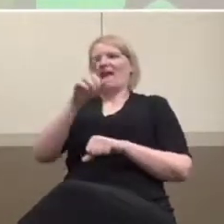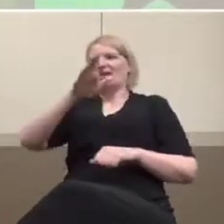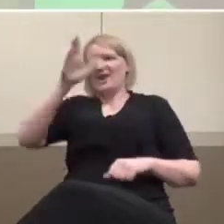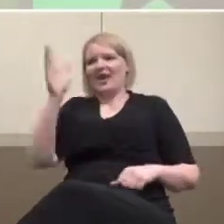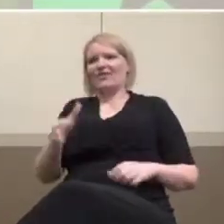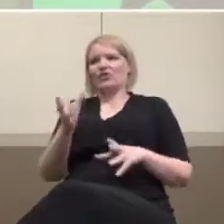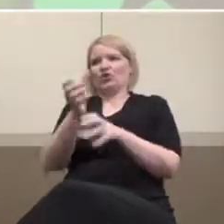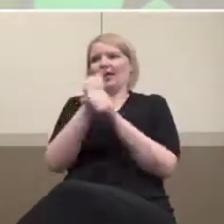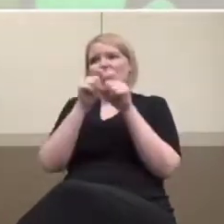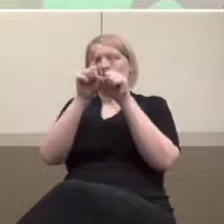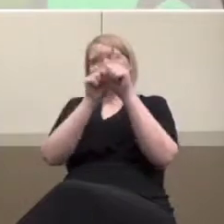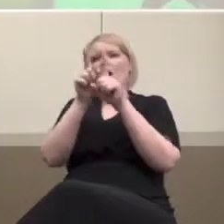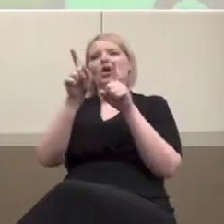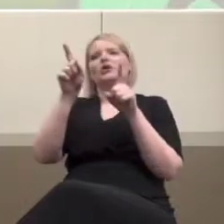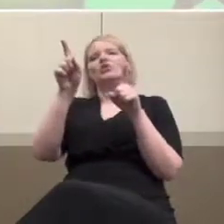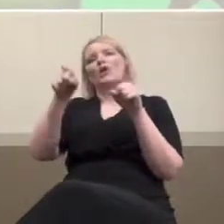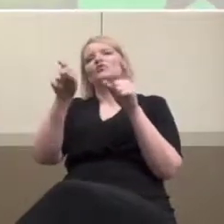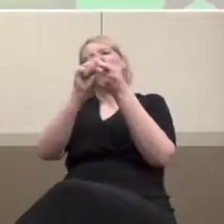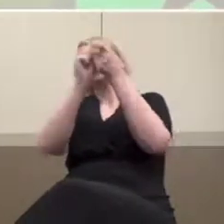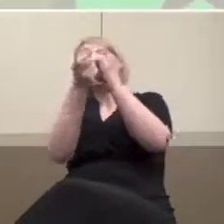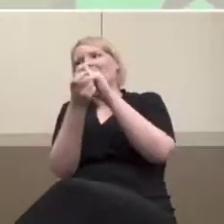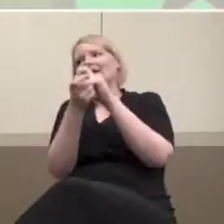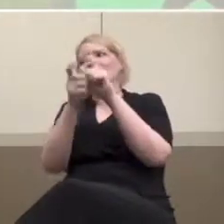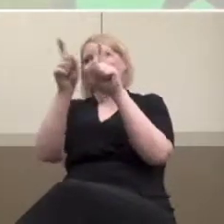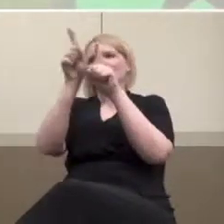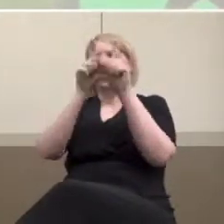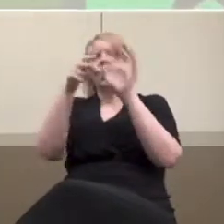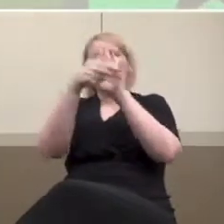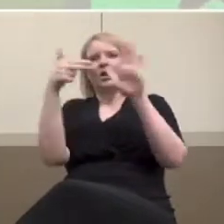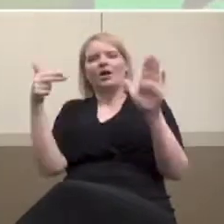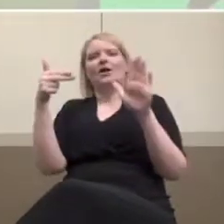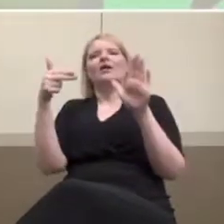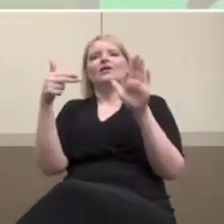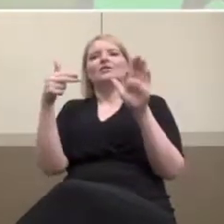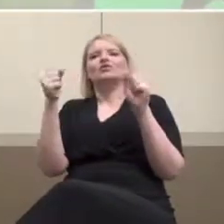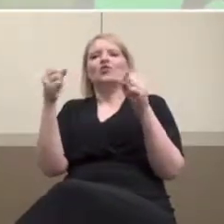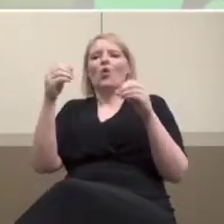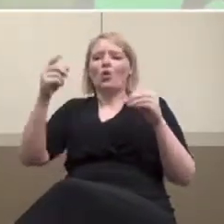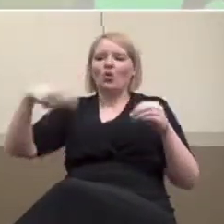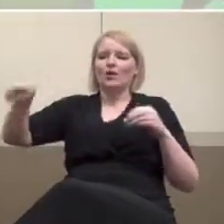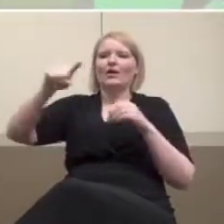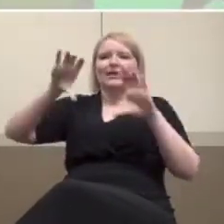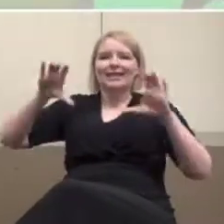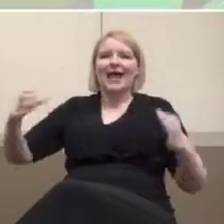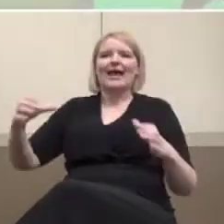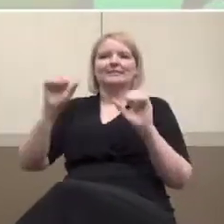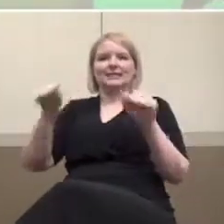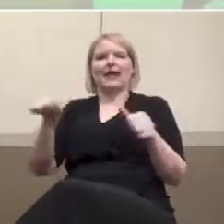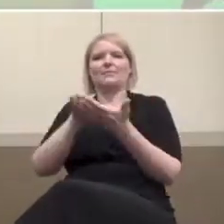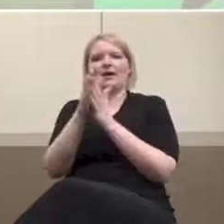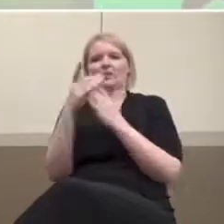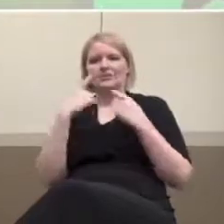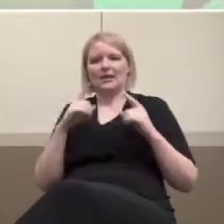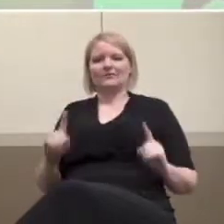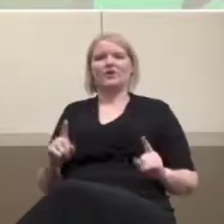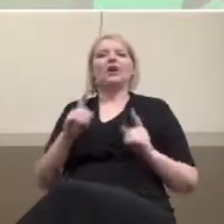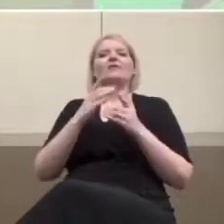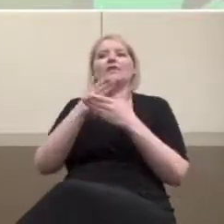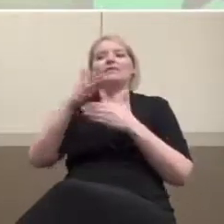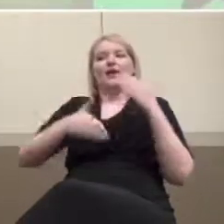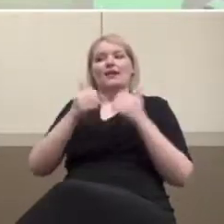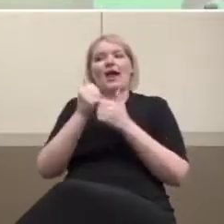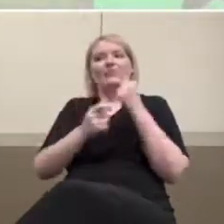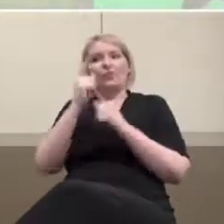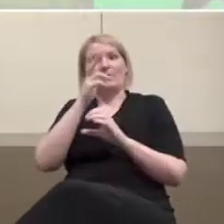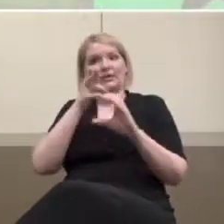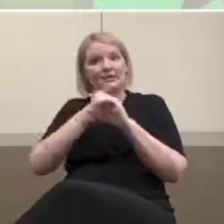change that to something that would make it so that they could be successful in it. And then at the end of class, did everyone participate? Everyone raised